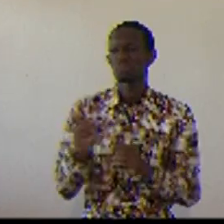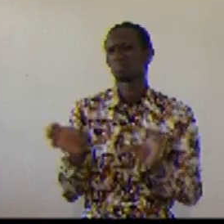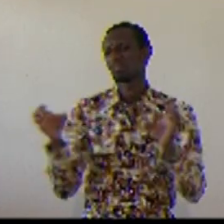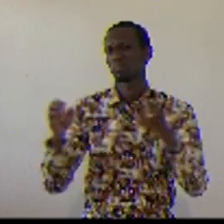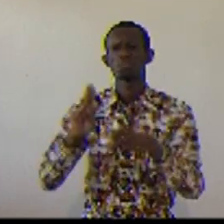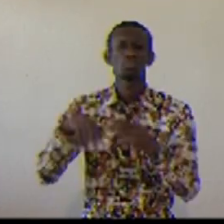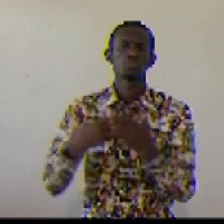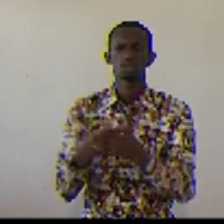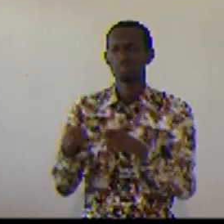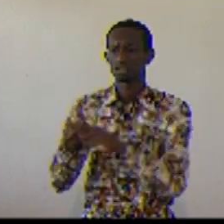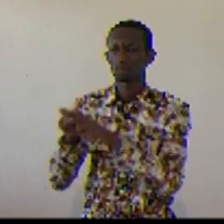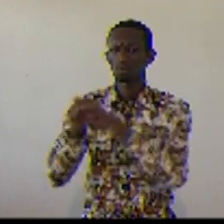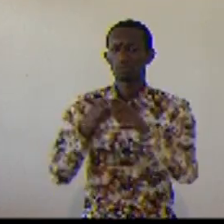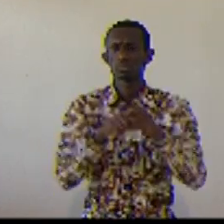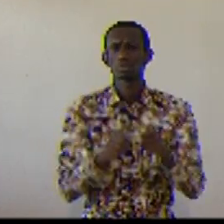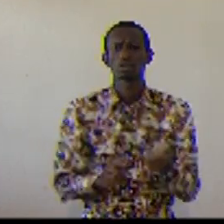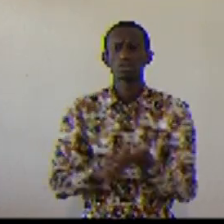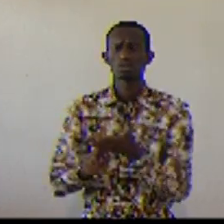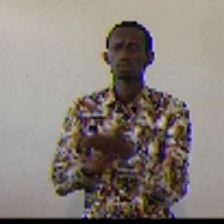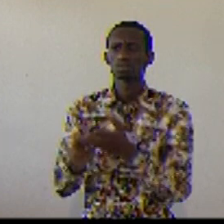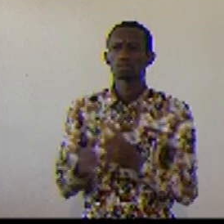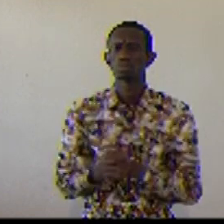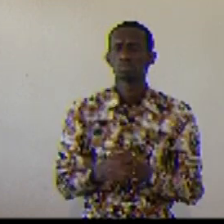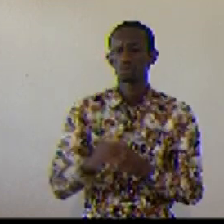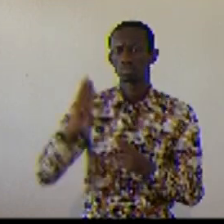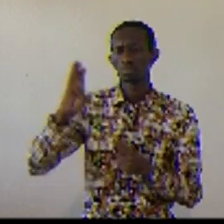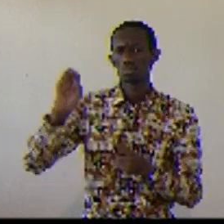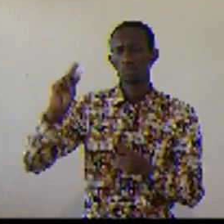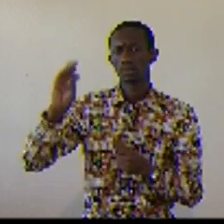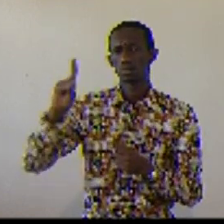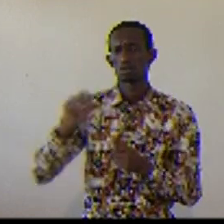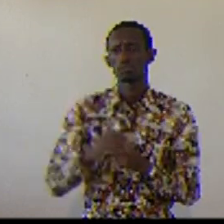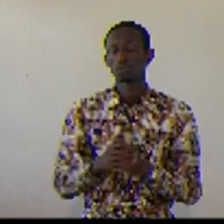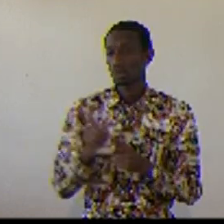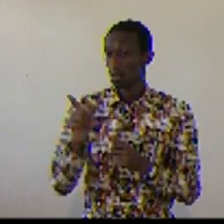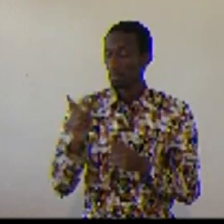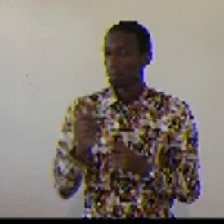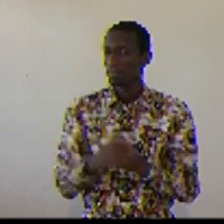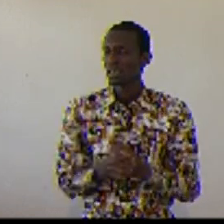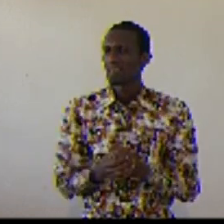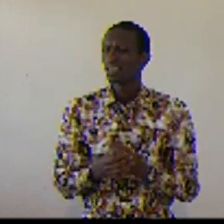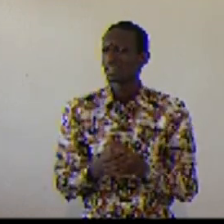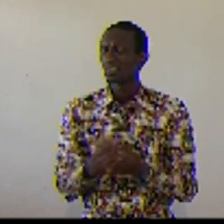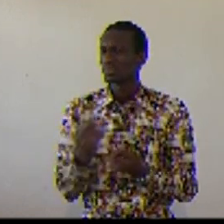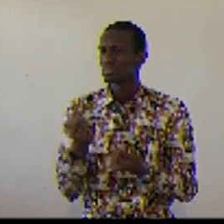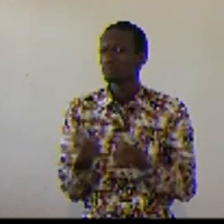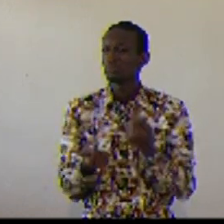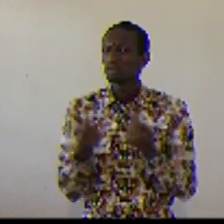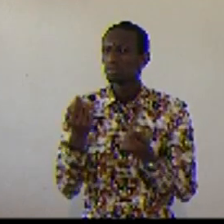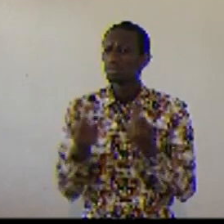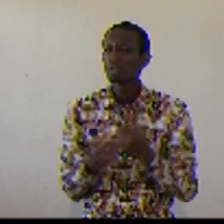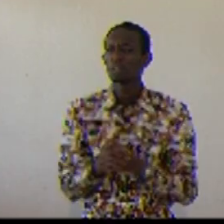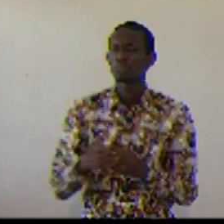soap that is used for bathing. And mainly, we said the